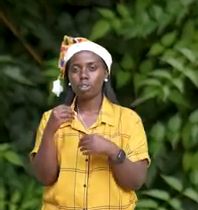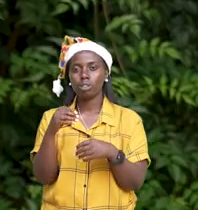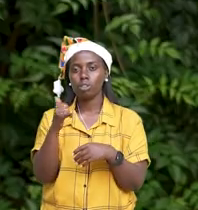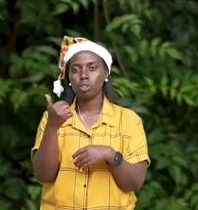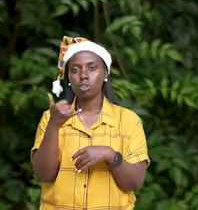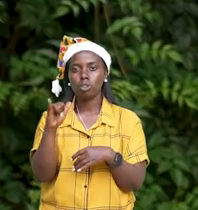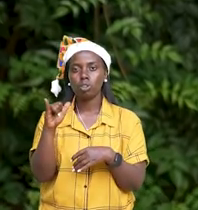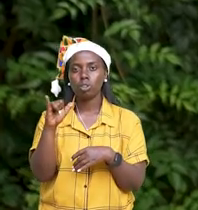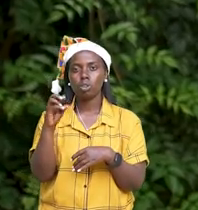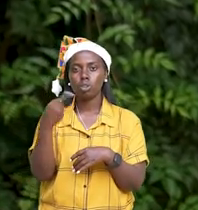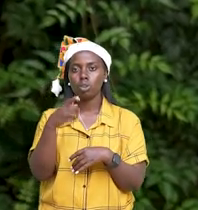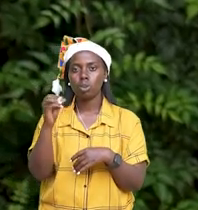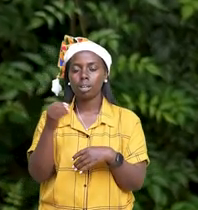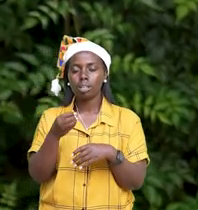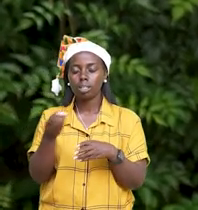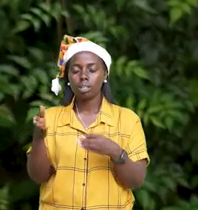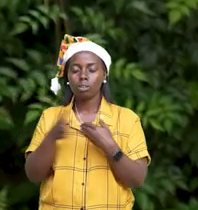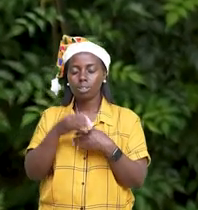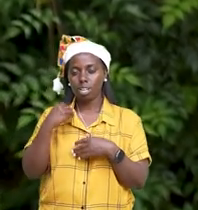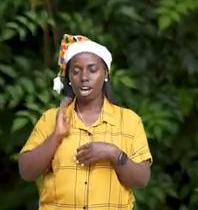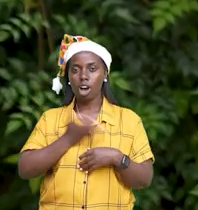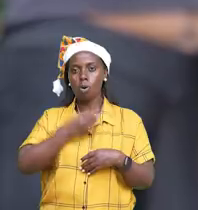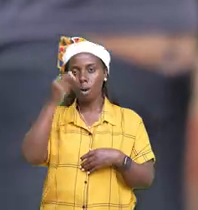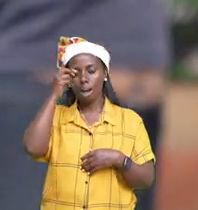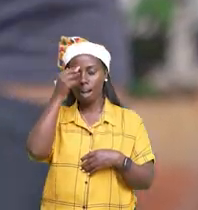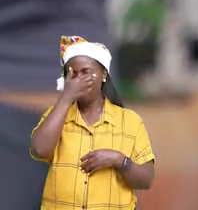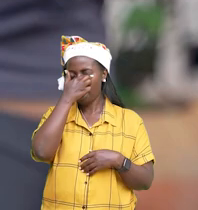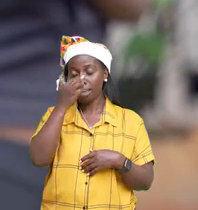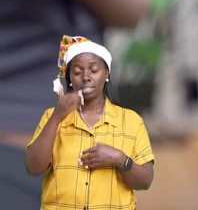yoga. So now let's close our eyes.